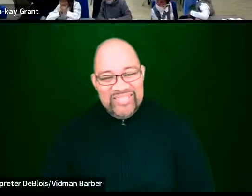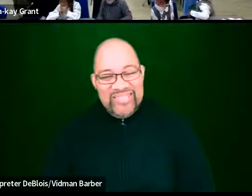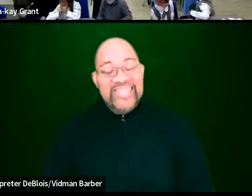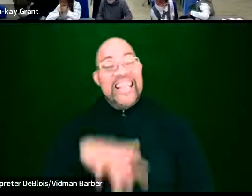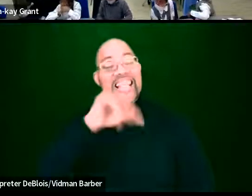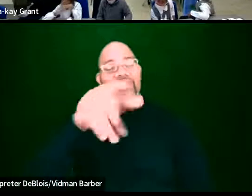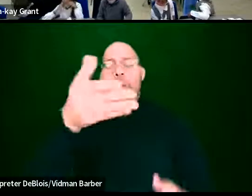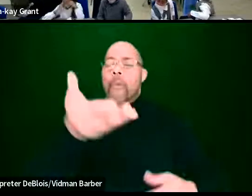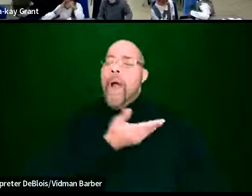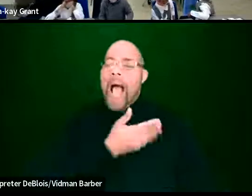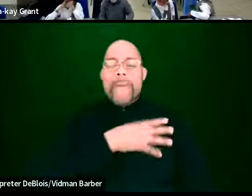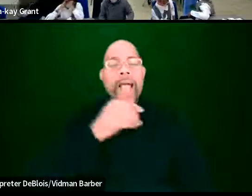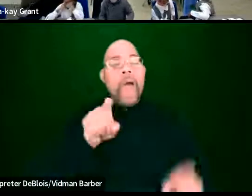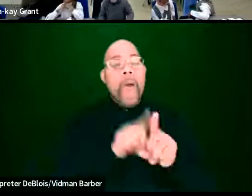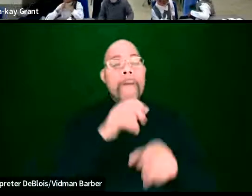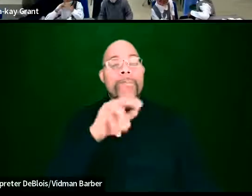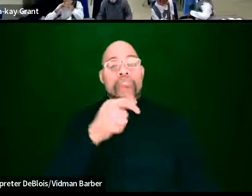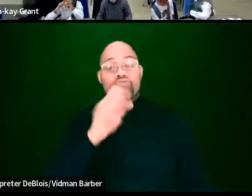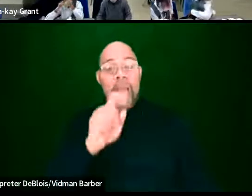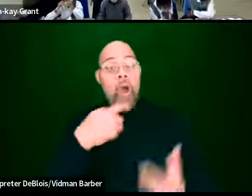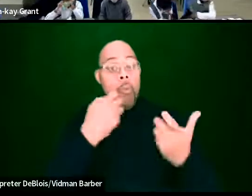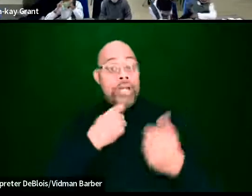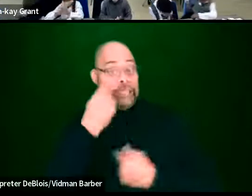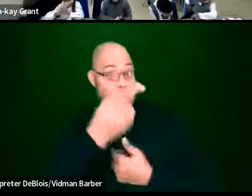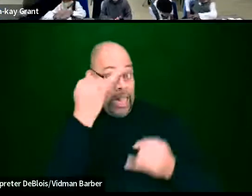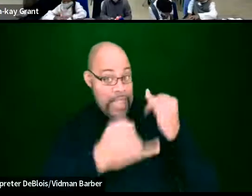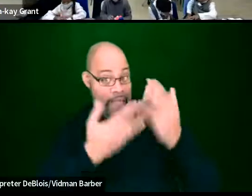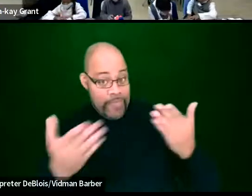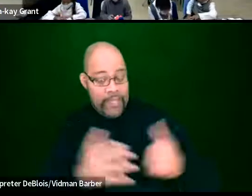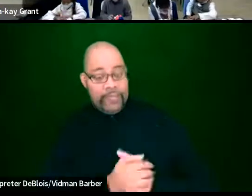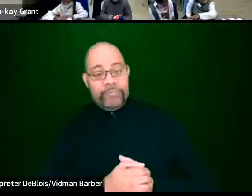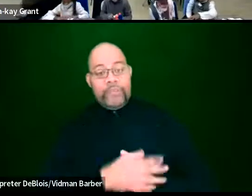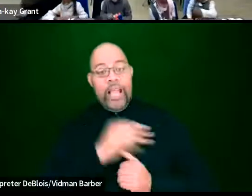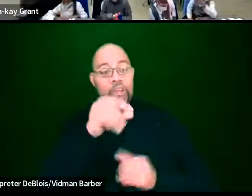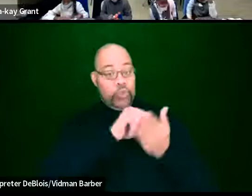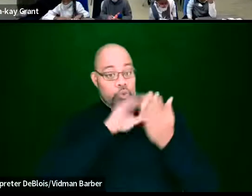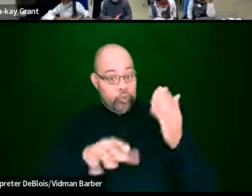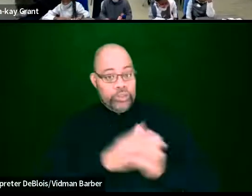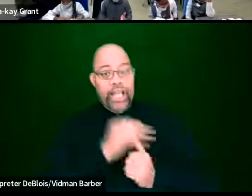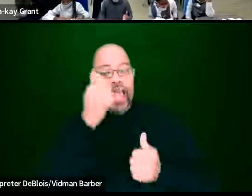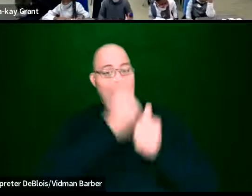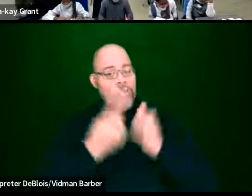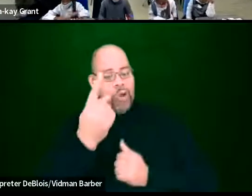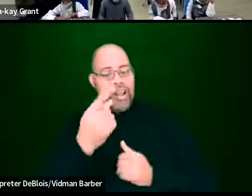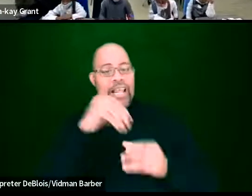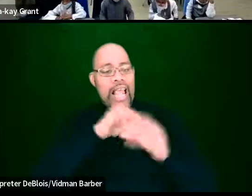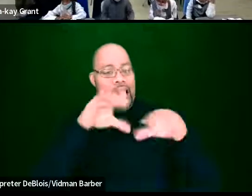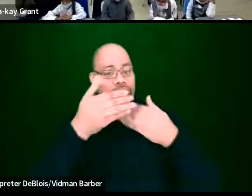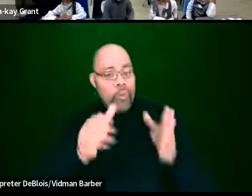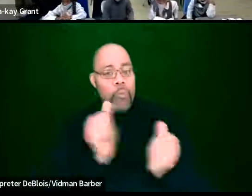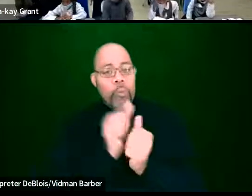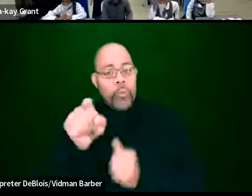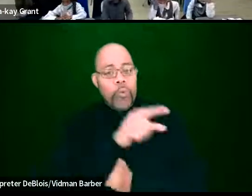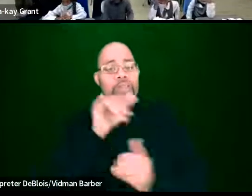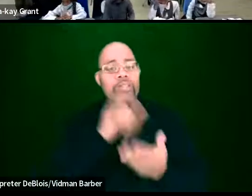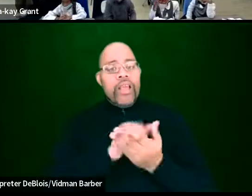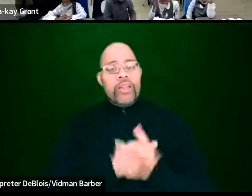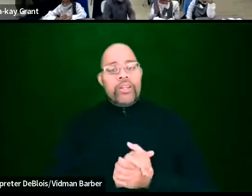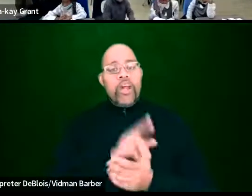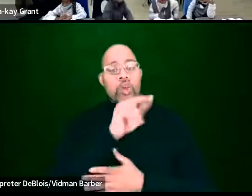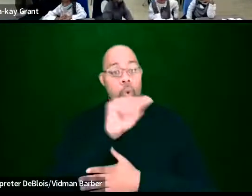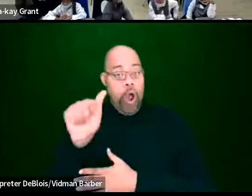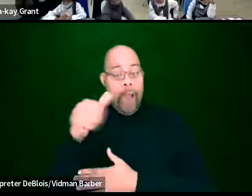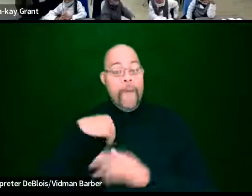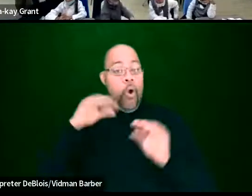Yes, you're welcome. And Ms. Grant, the last thing that I want to tell you and your students and everyone in the classroom with you is that NOAA,